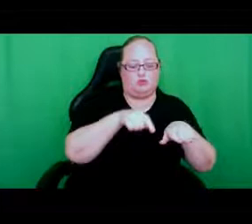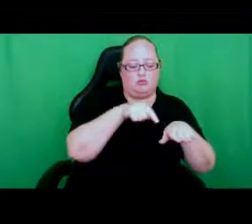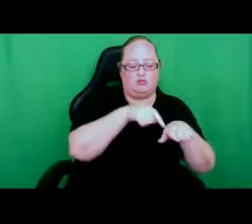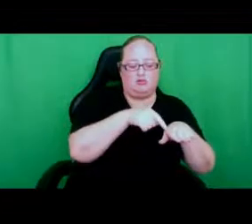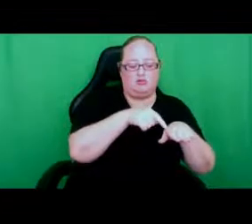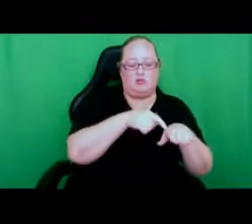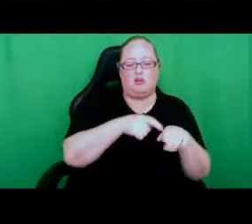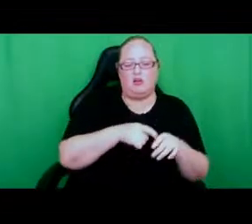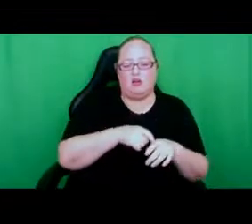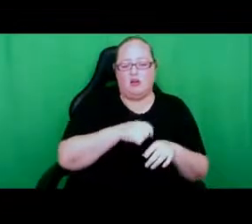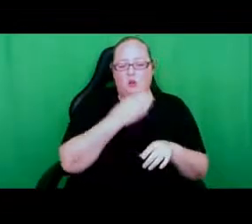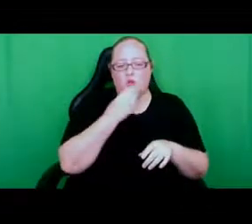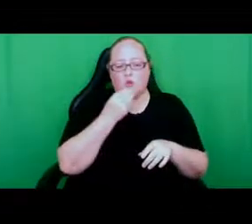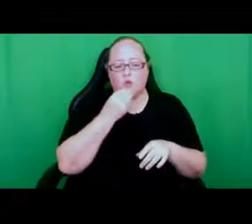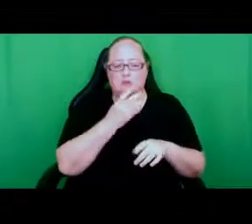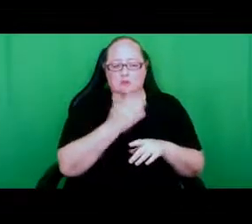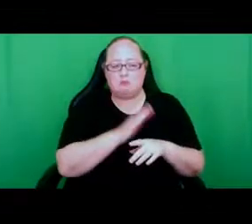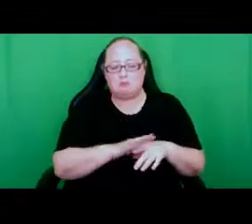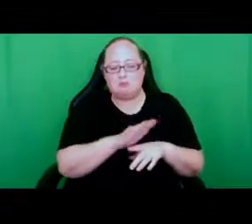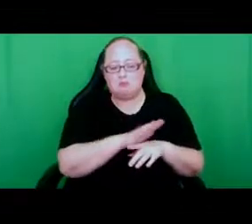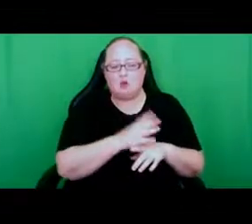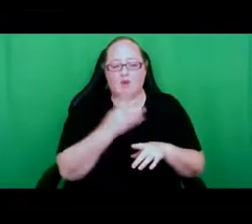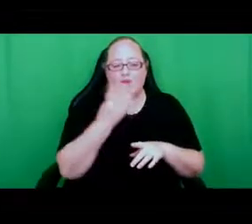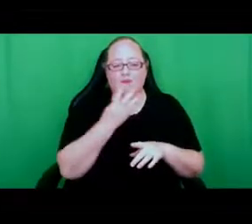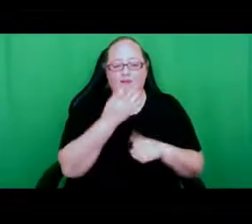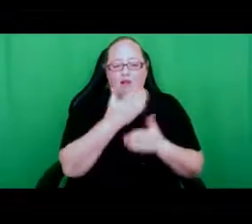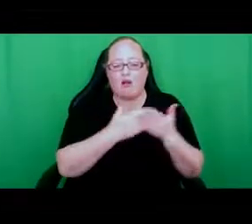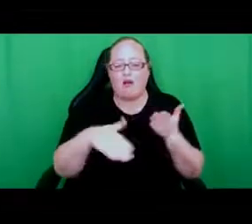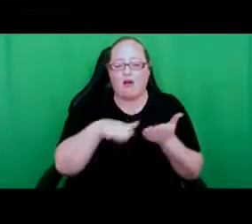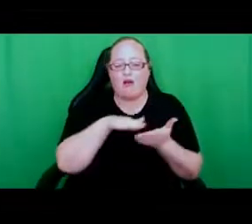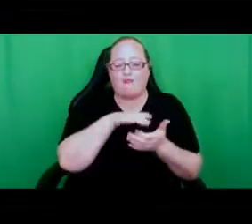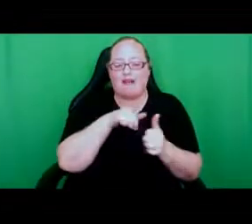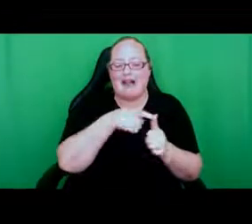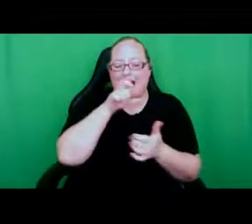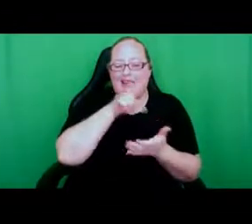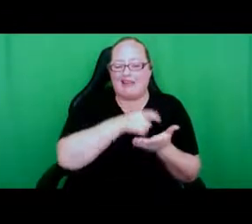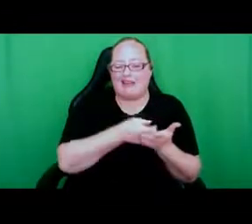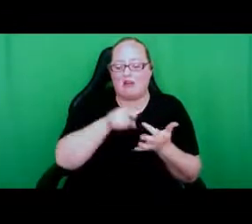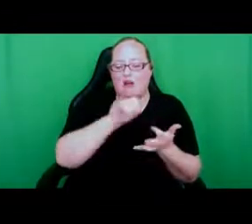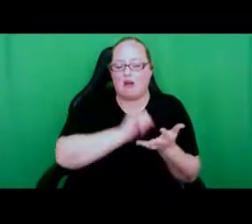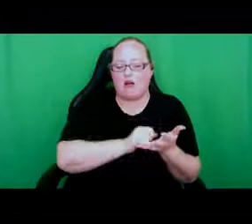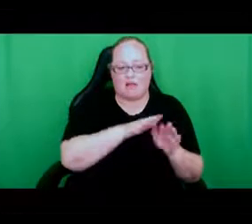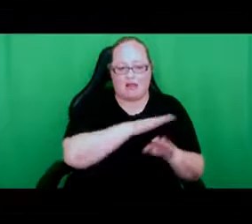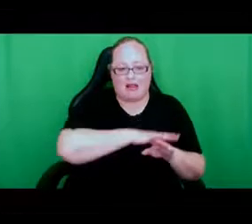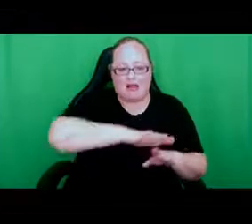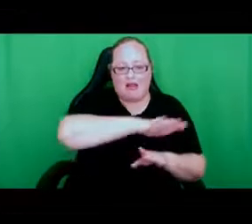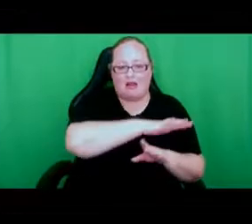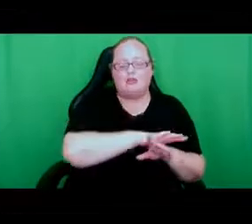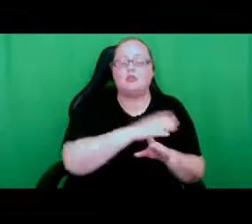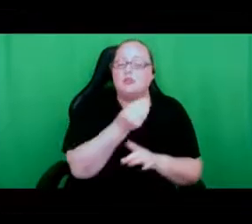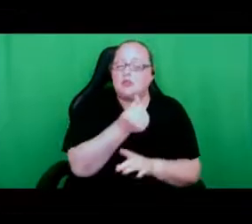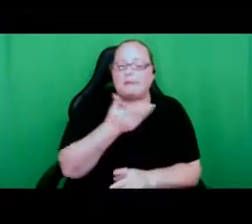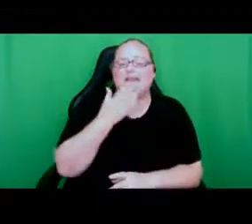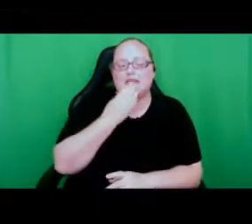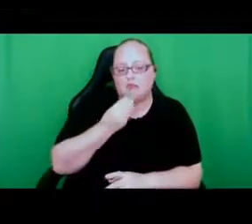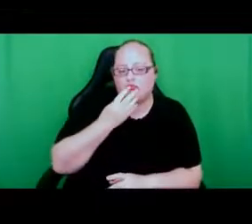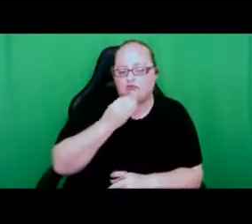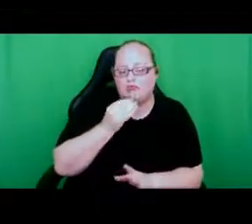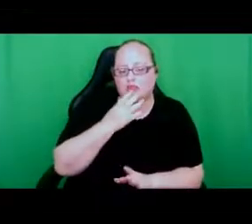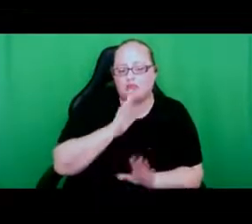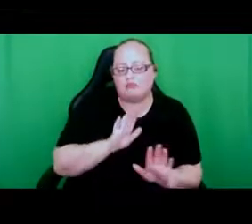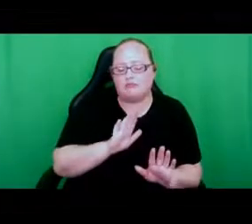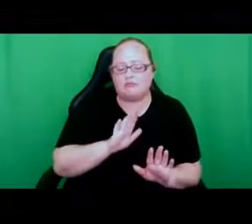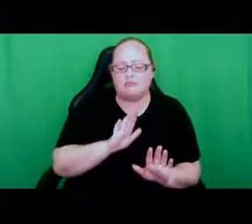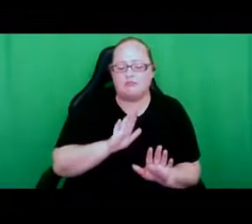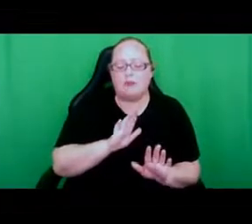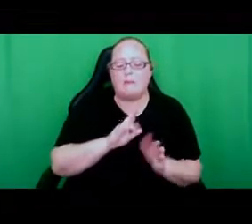about 14.5 acres of land, some of which would only require it on a temporary basis. We plan